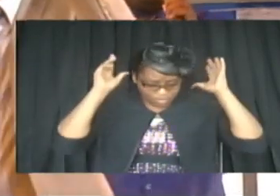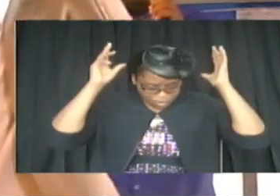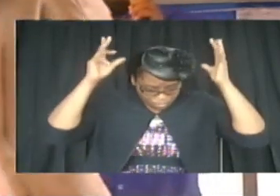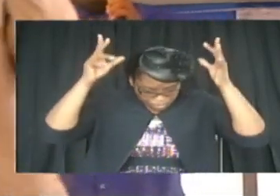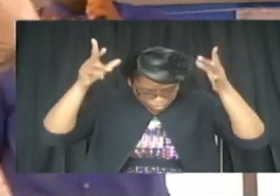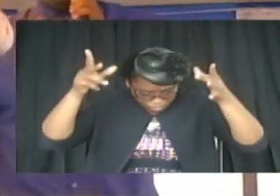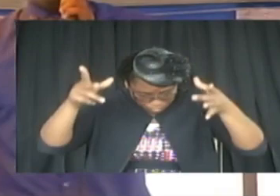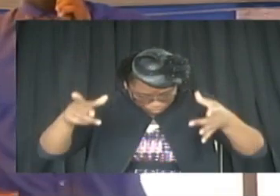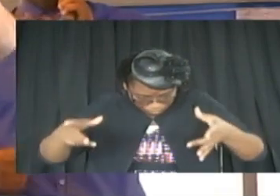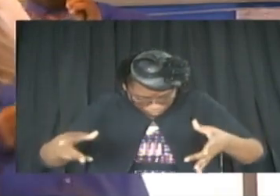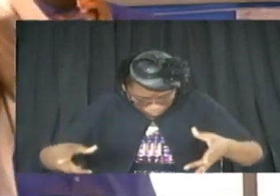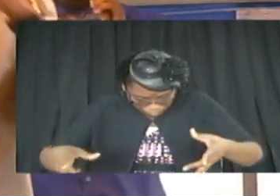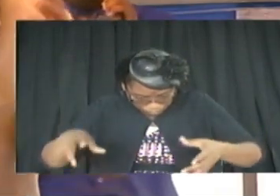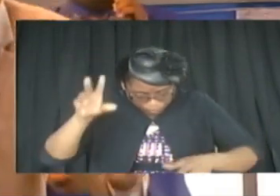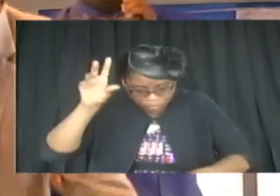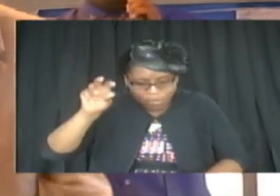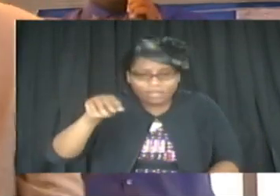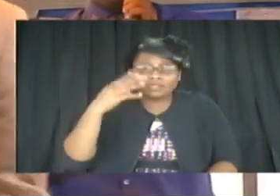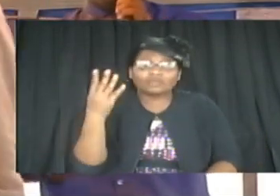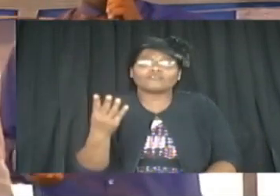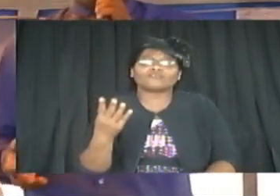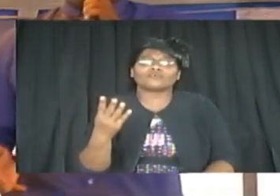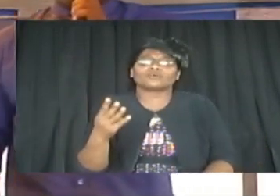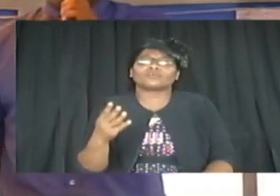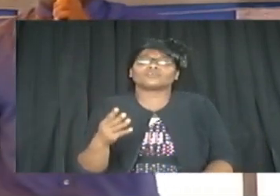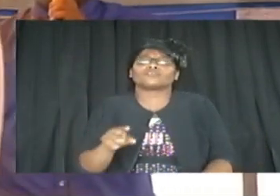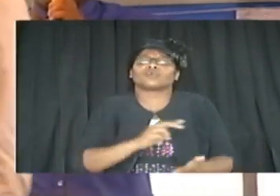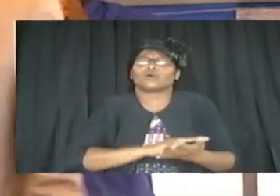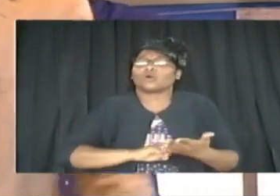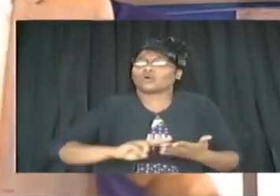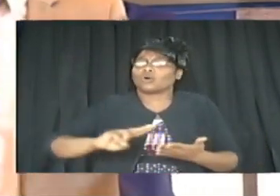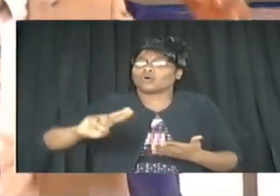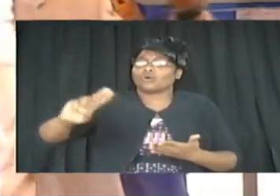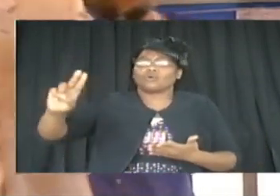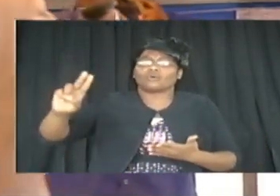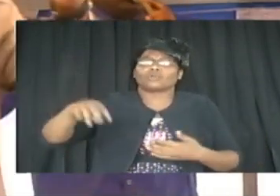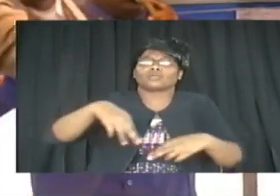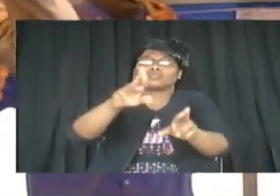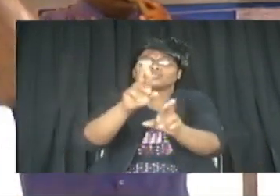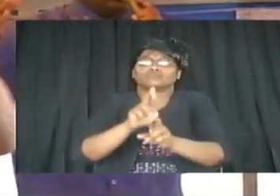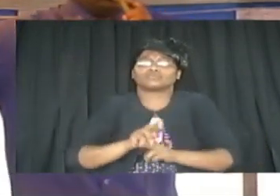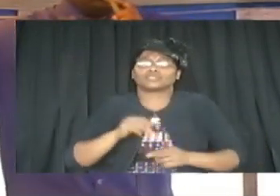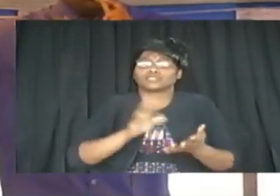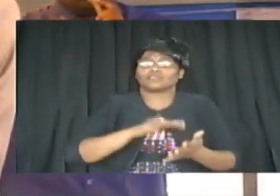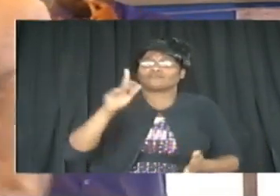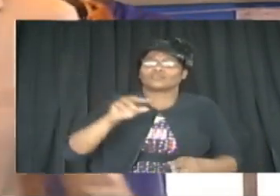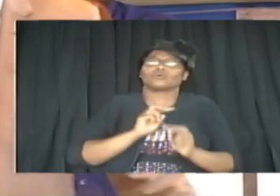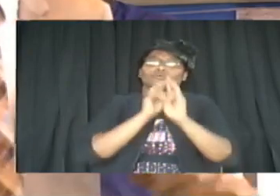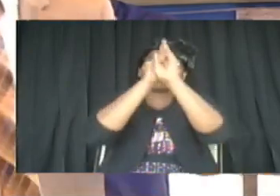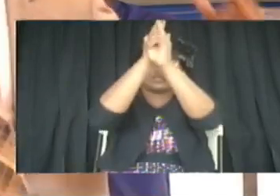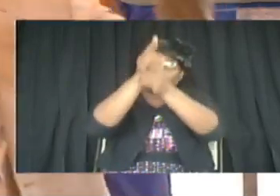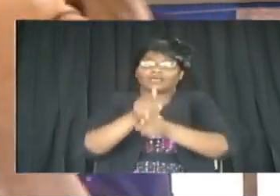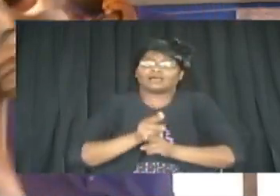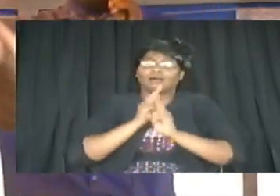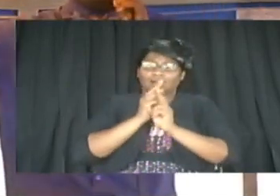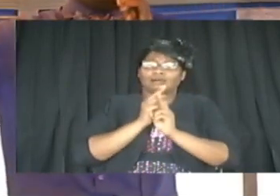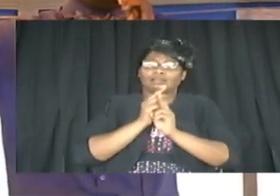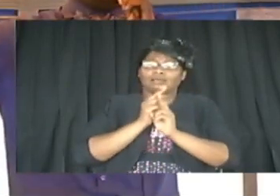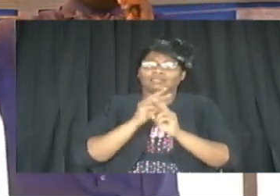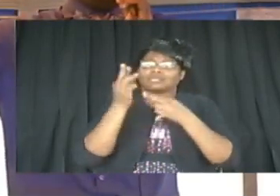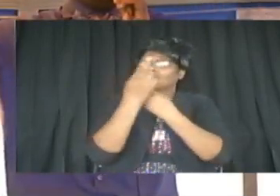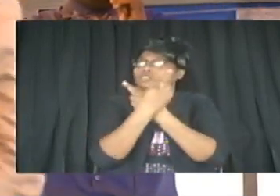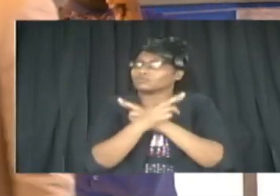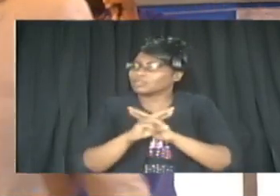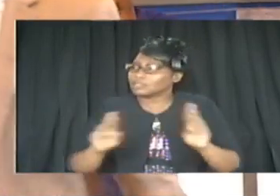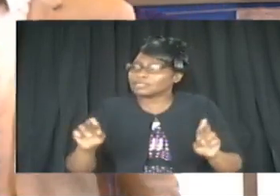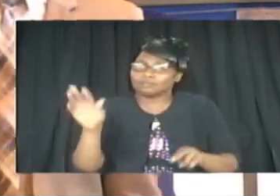elders, and they said, holy, you are to receive glory and honor because you have redeemed us